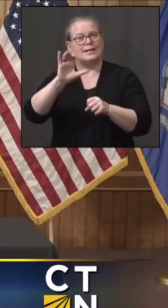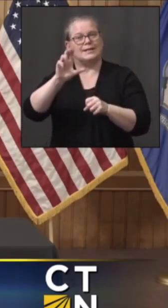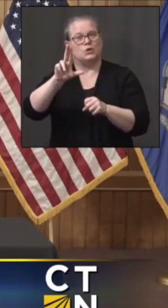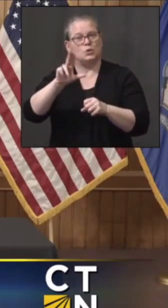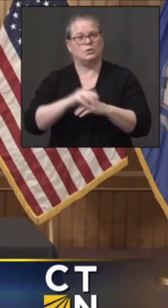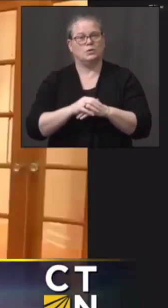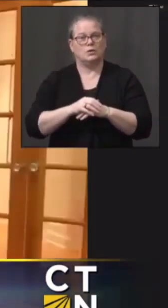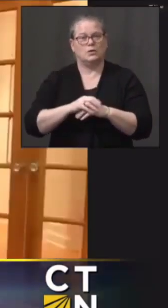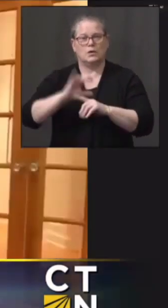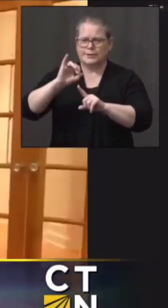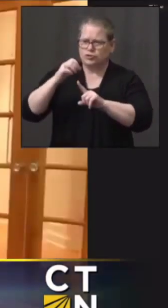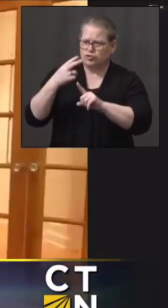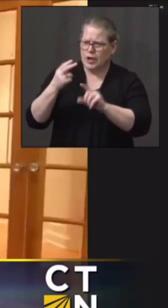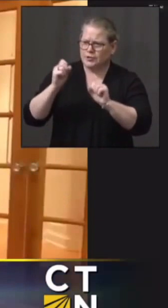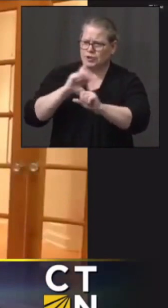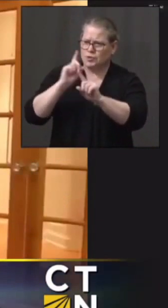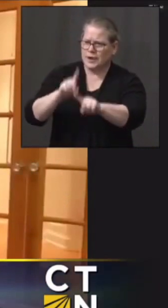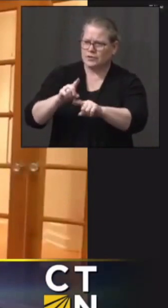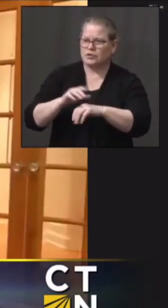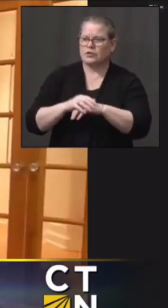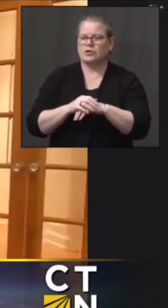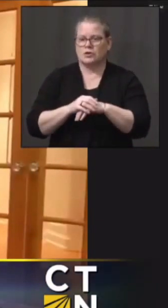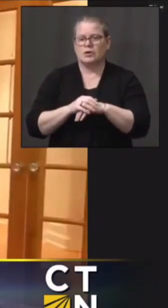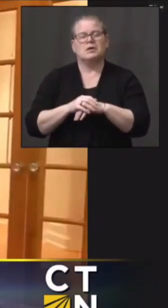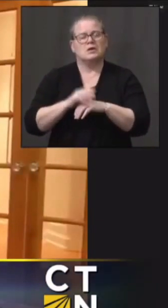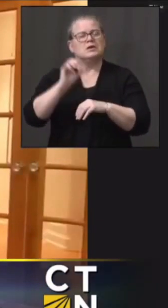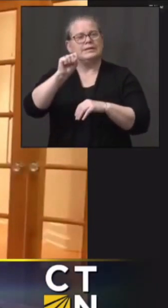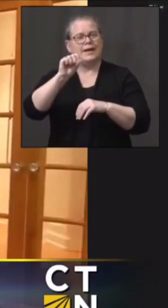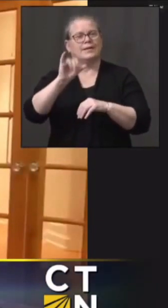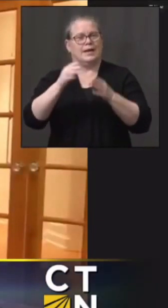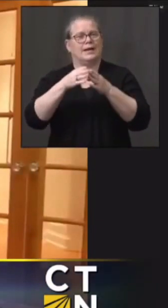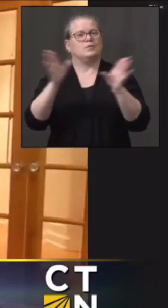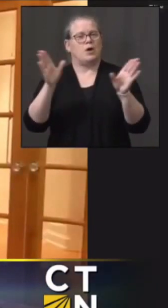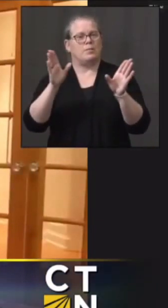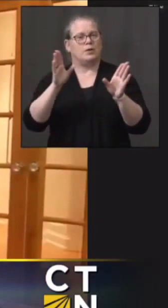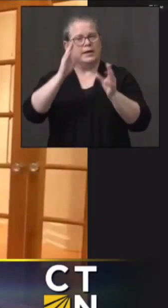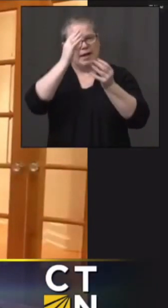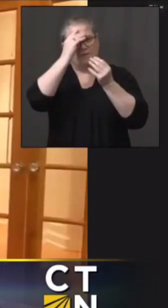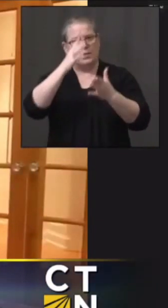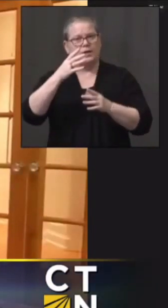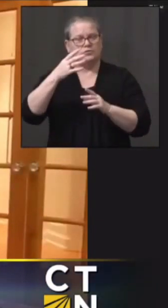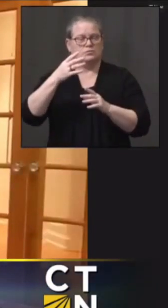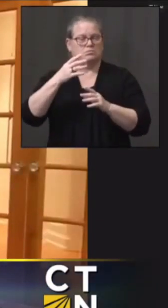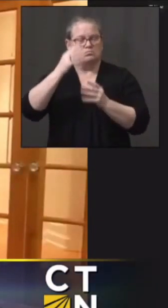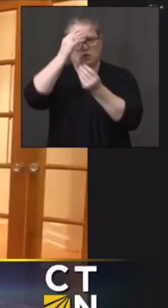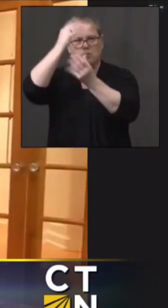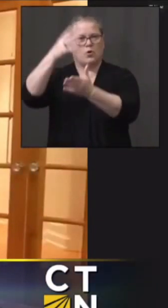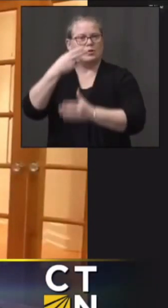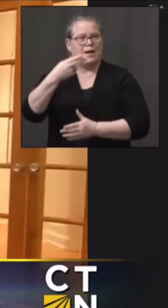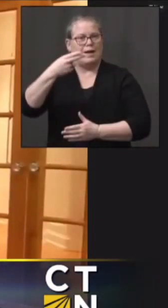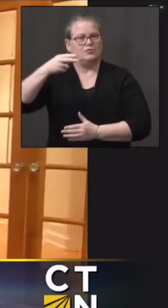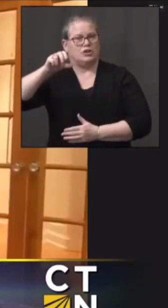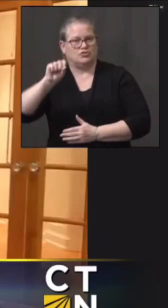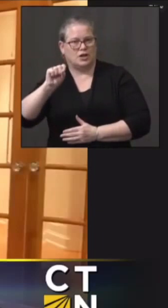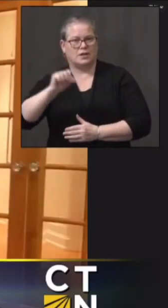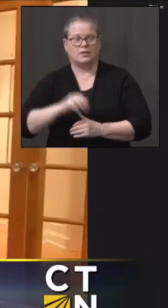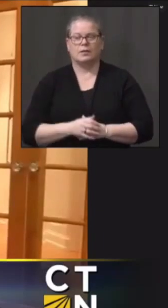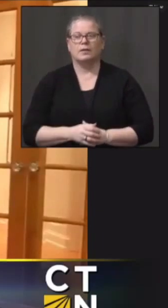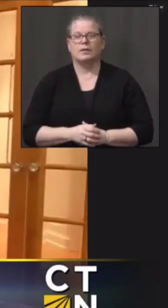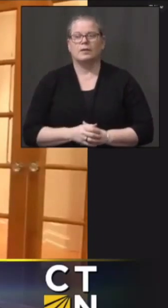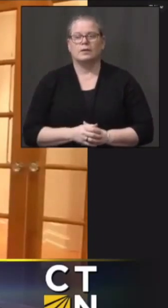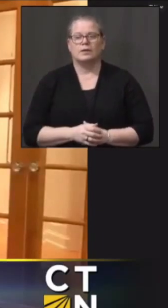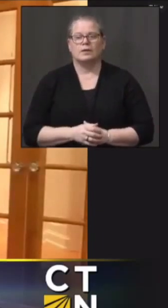Yeah, and this is public information. I know that's being reported to HHS. So, I mean, again, I share this,